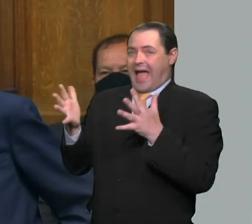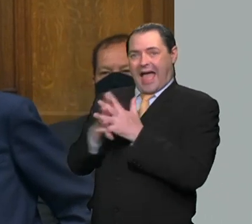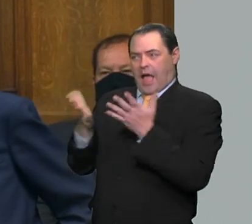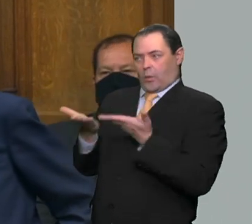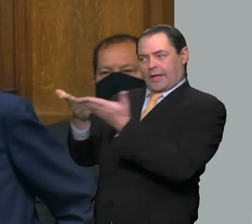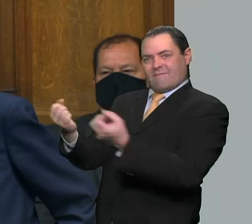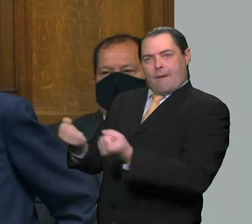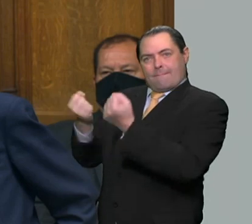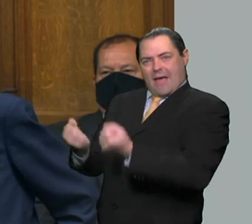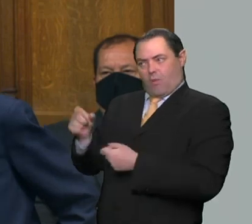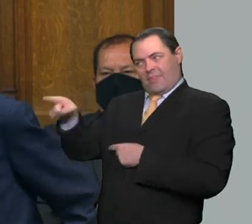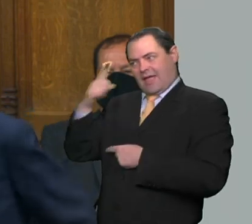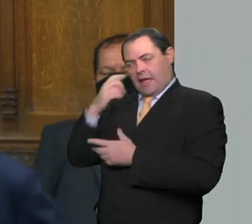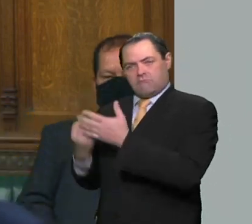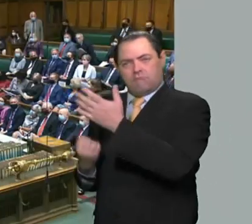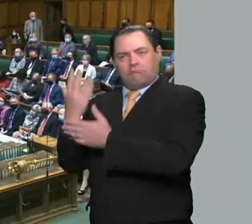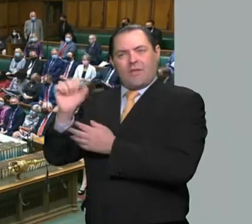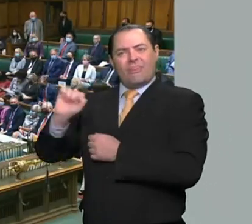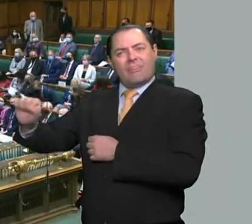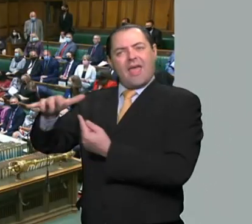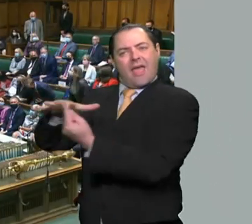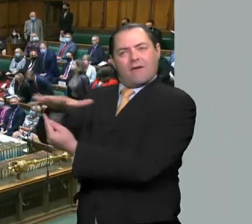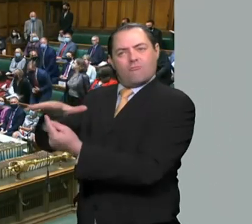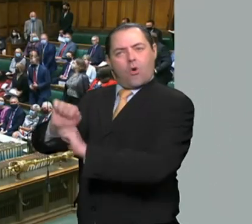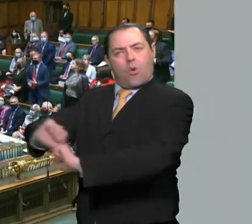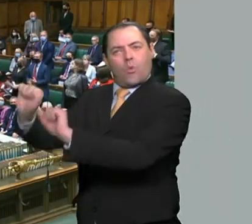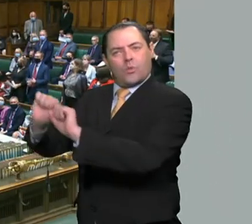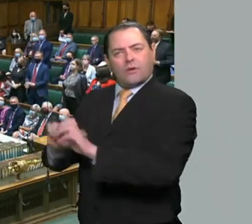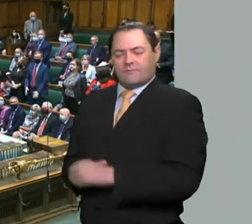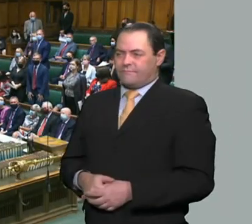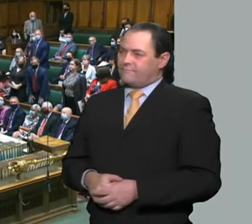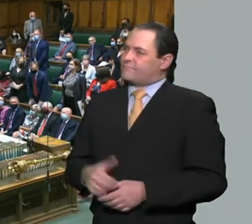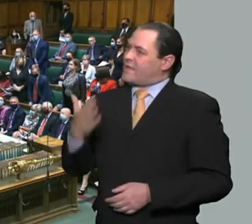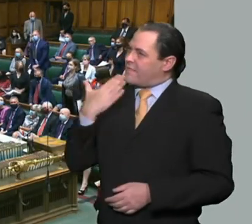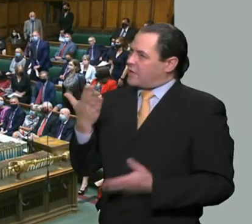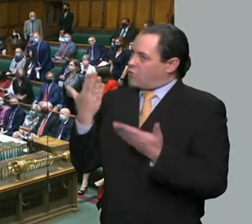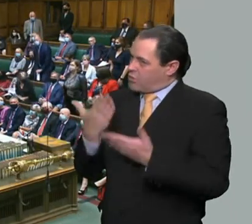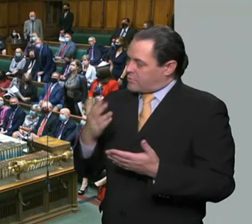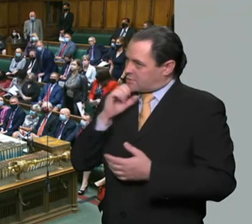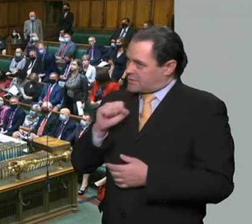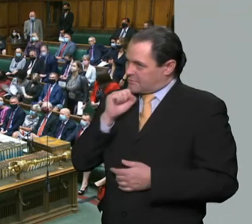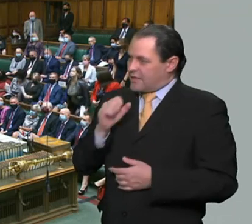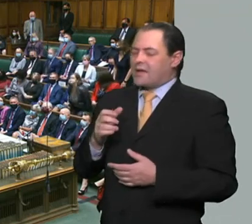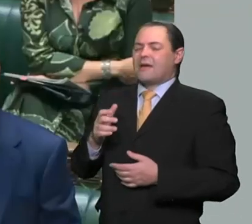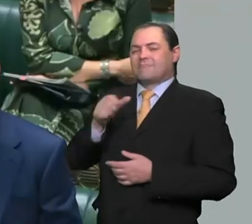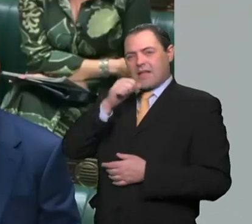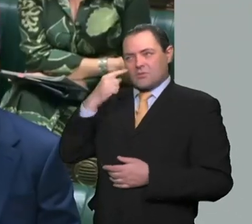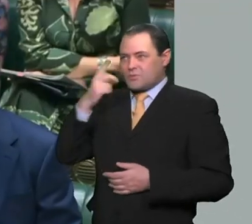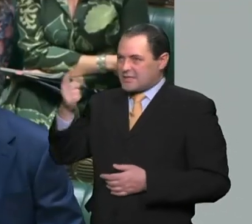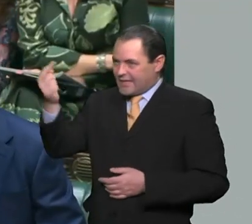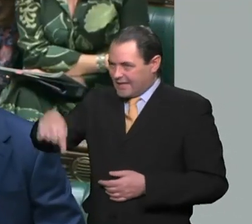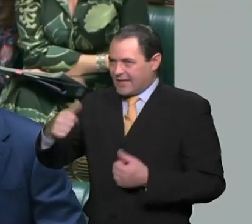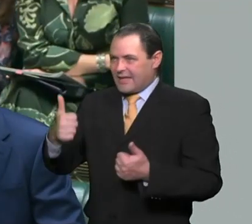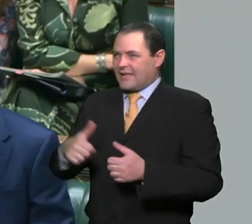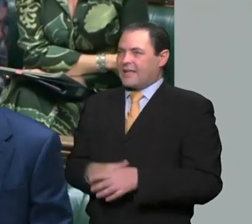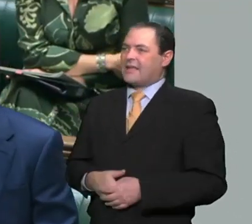empowered to unlock that potential? Can I thank the honourable gentleman? Whatever our differences, it's fantastic to see him back in the